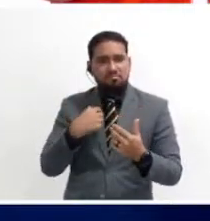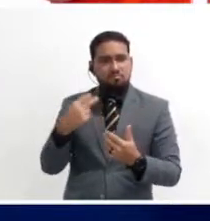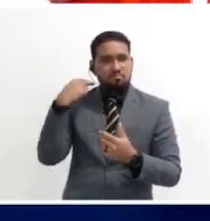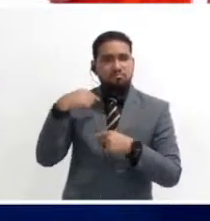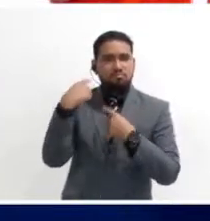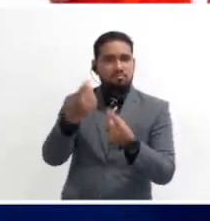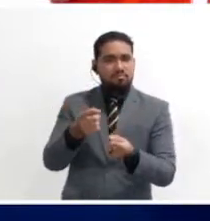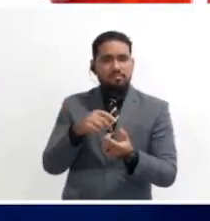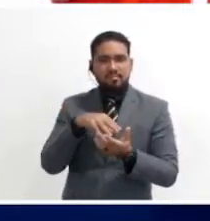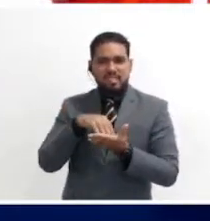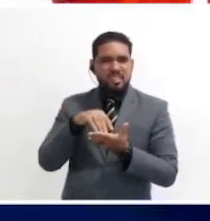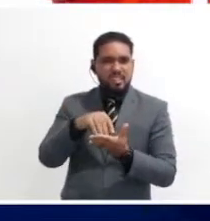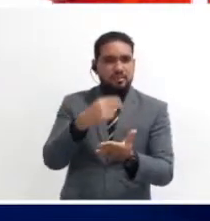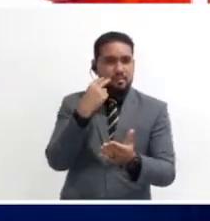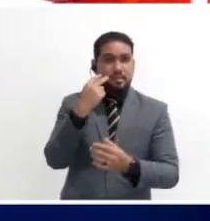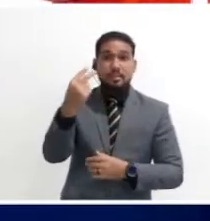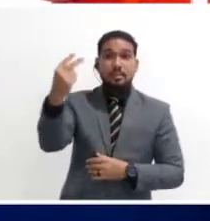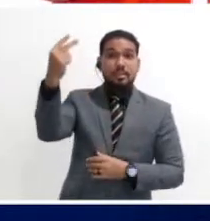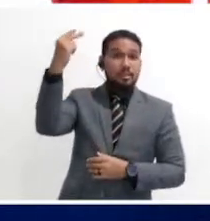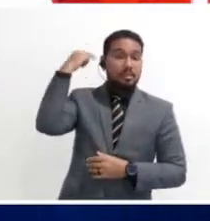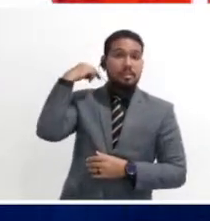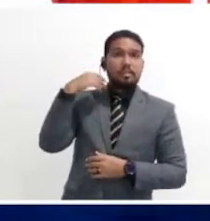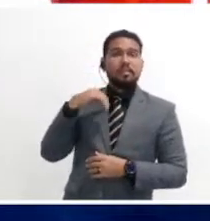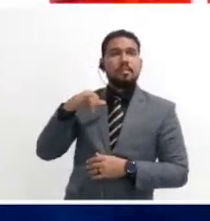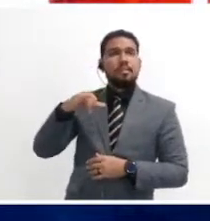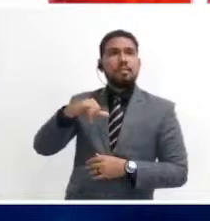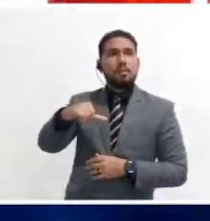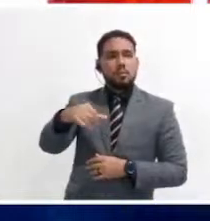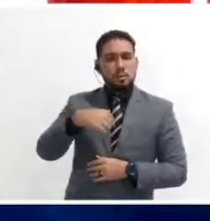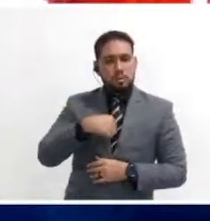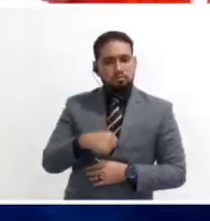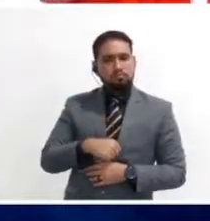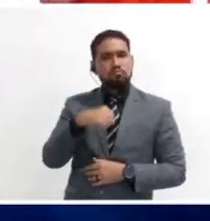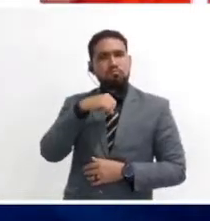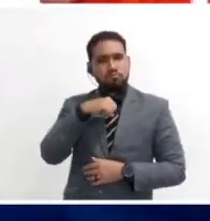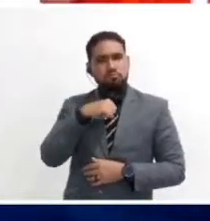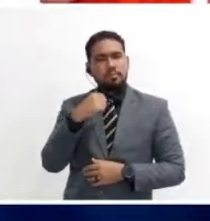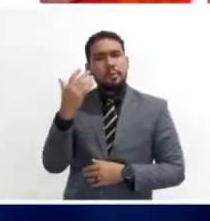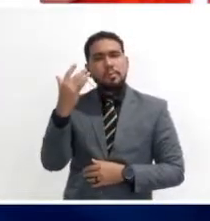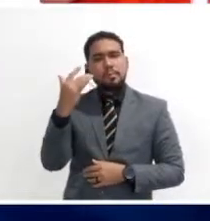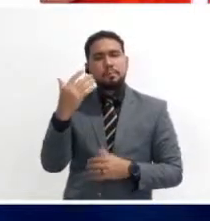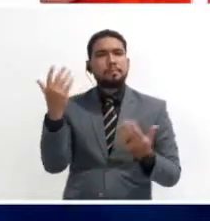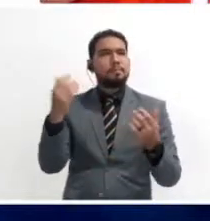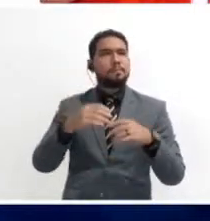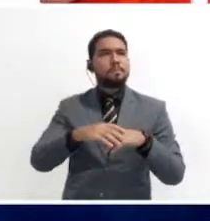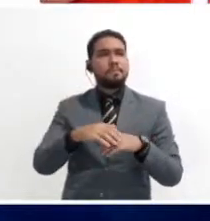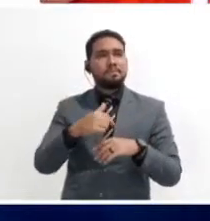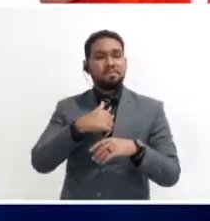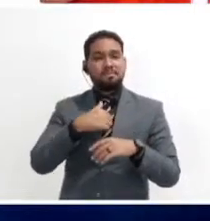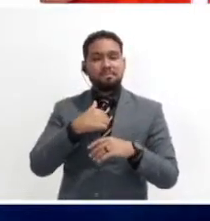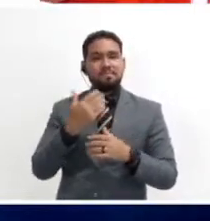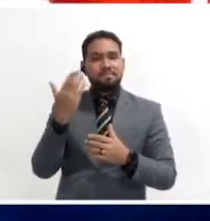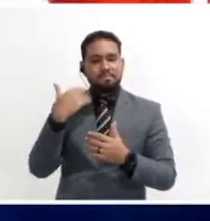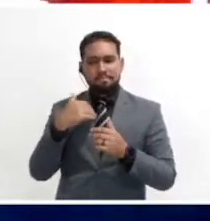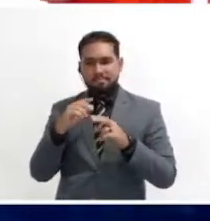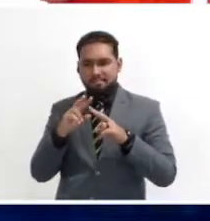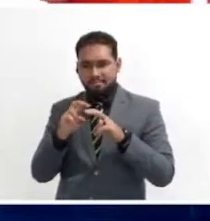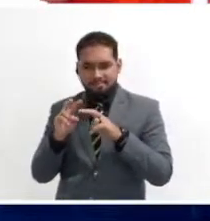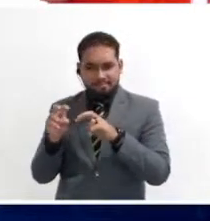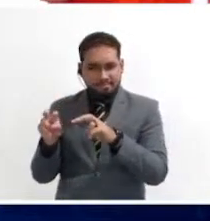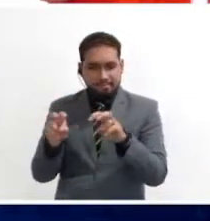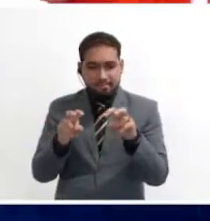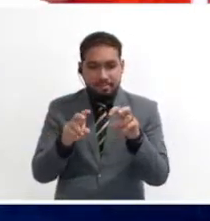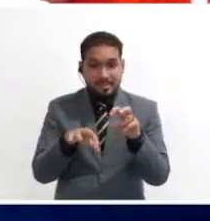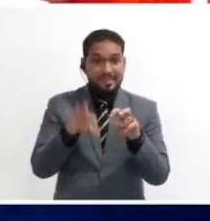proud of. One of the things I'm proud of is I came up with this terminology, system in package, and it was pretty